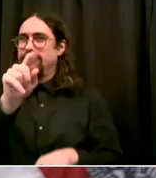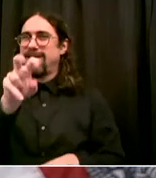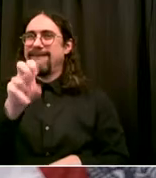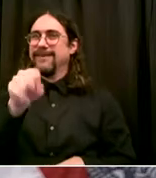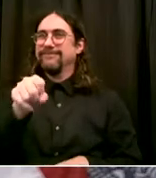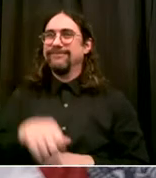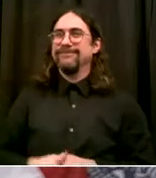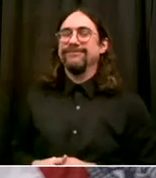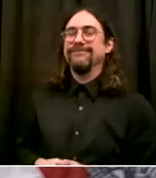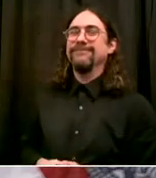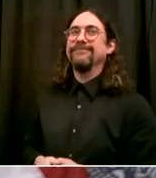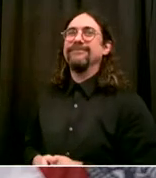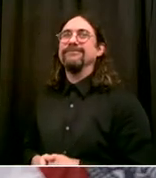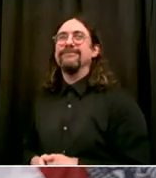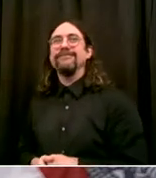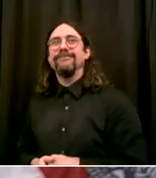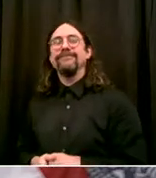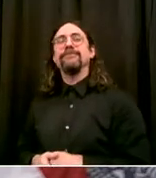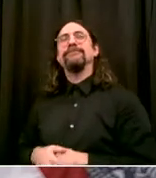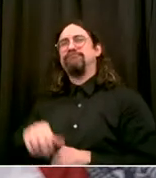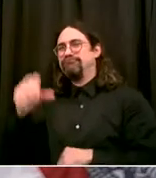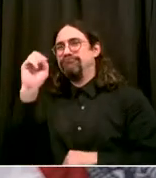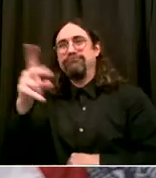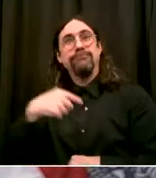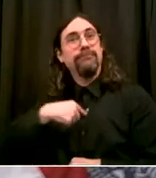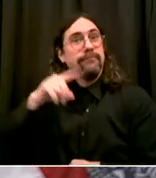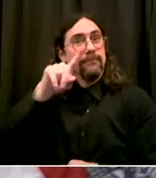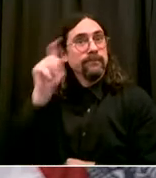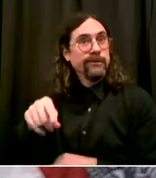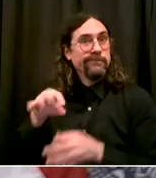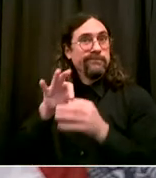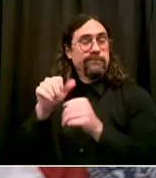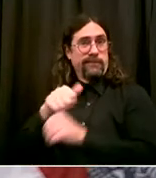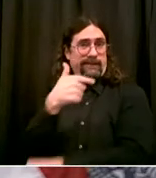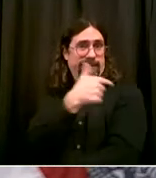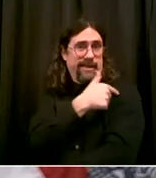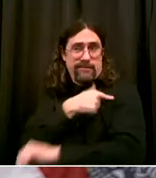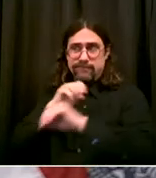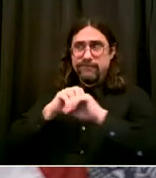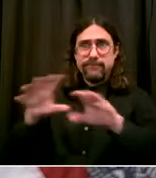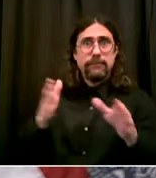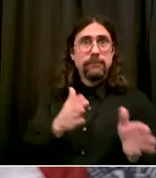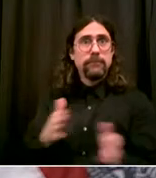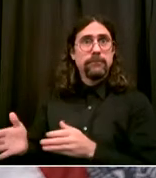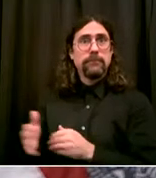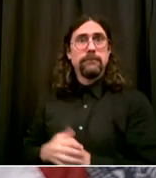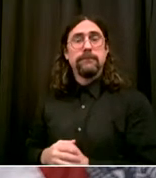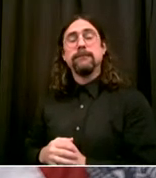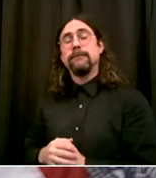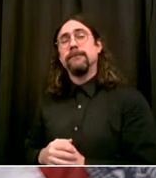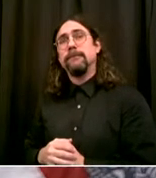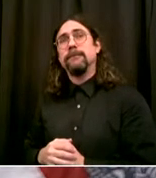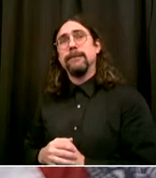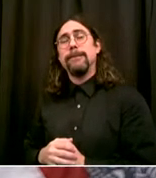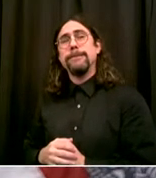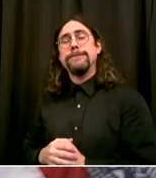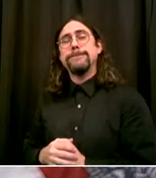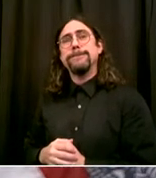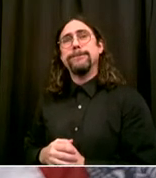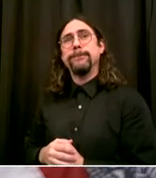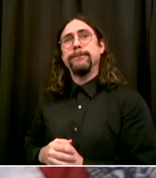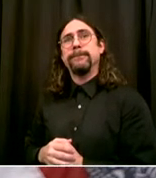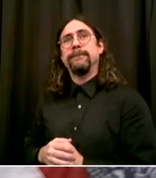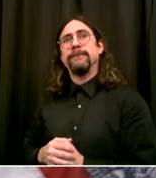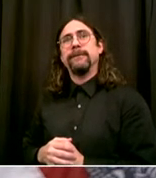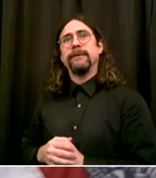public housing lobby, a place where the public can access them, what goes into the verification of knowing that this person is